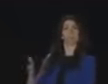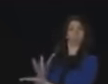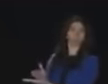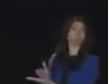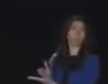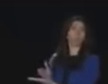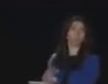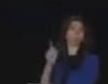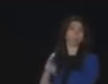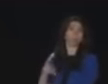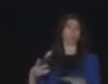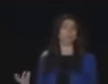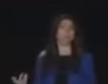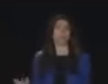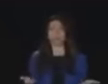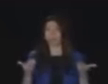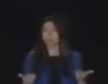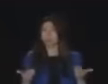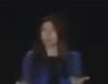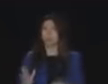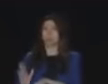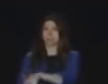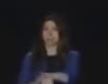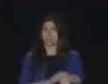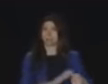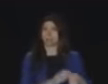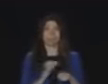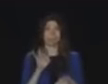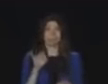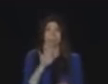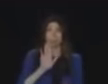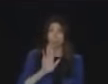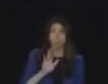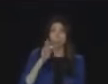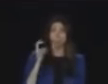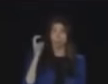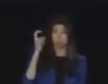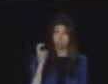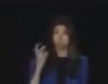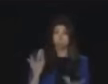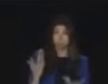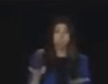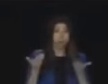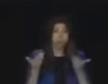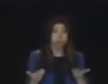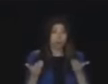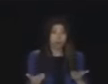are today serving notice. If your truck is being used in